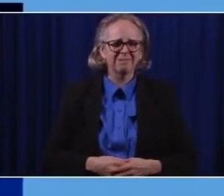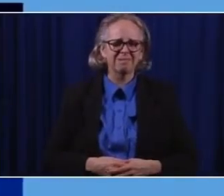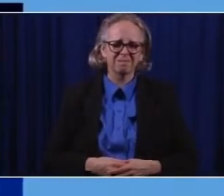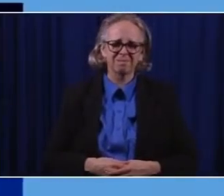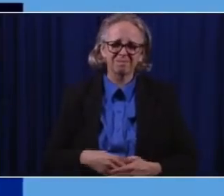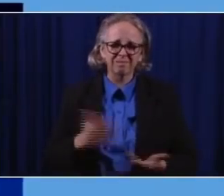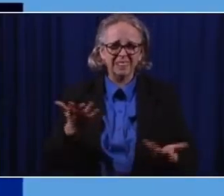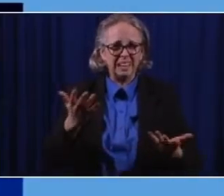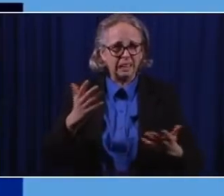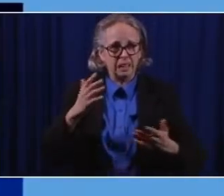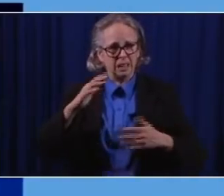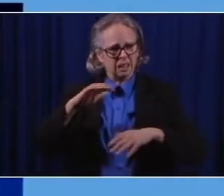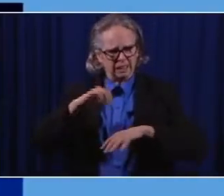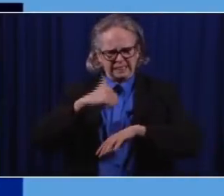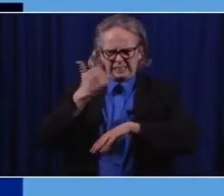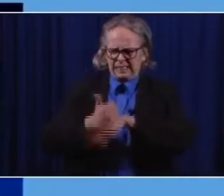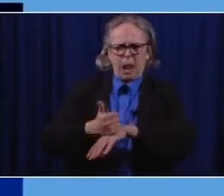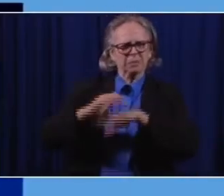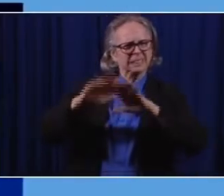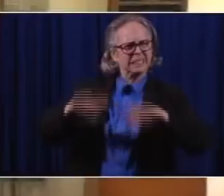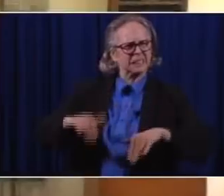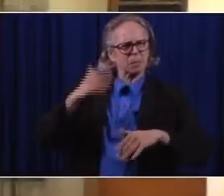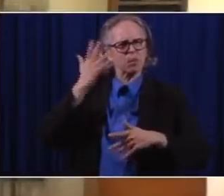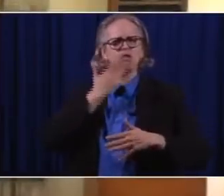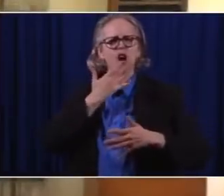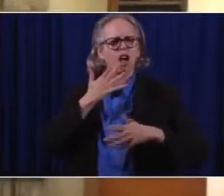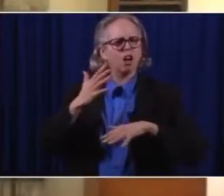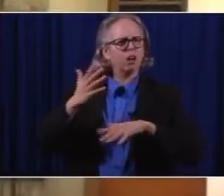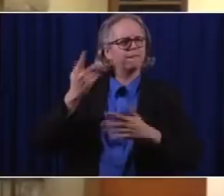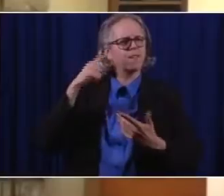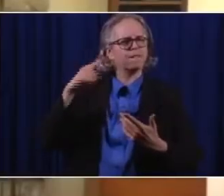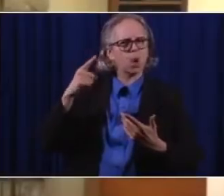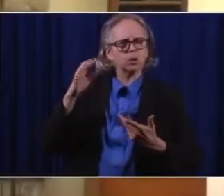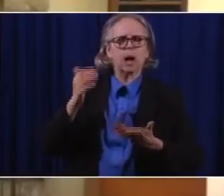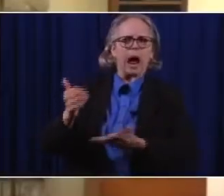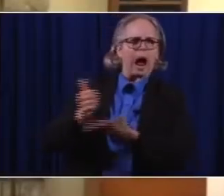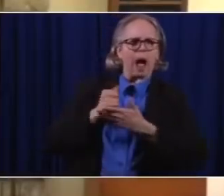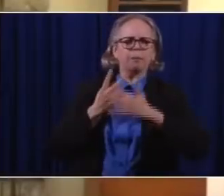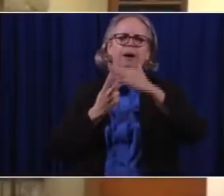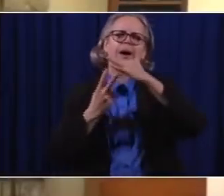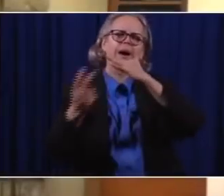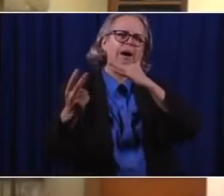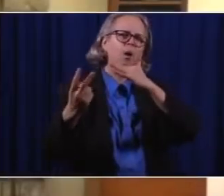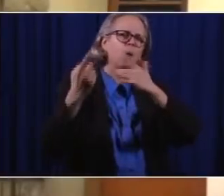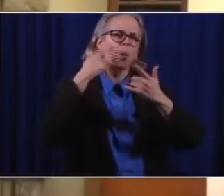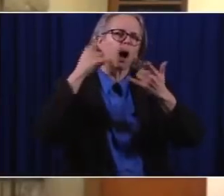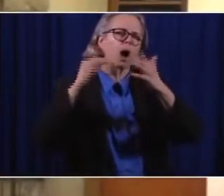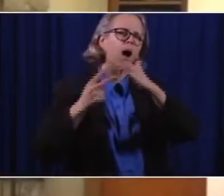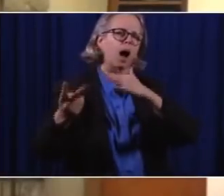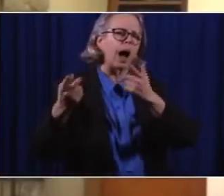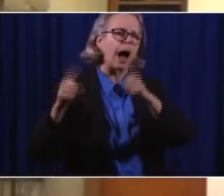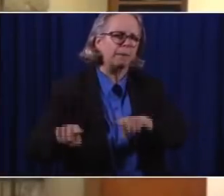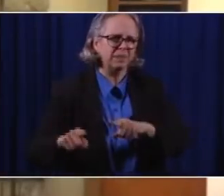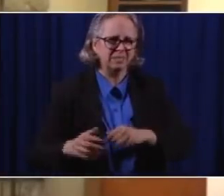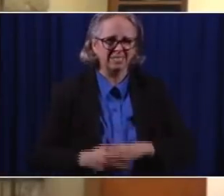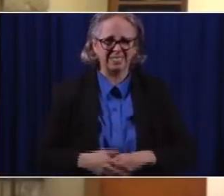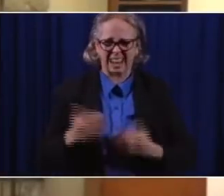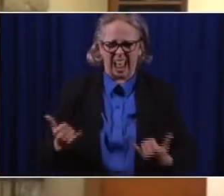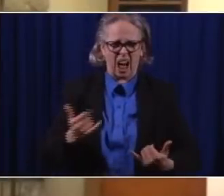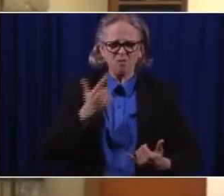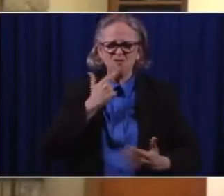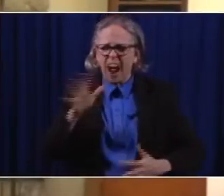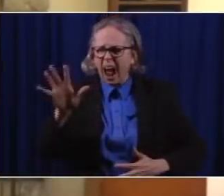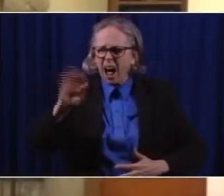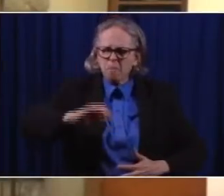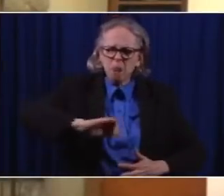give a good indication of what was coming. But when everything in Ohio is filled in,